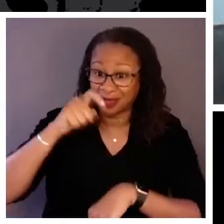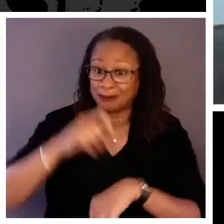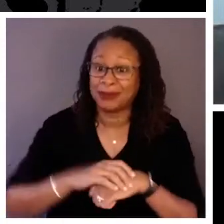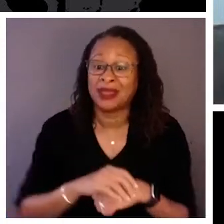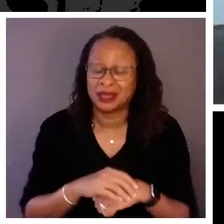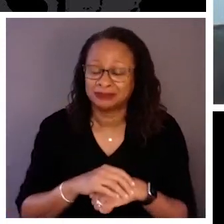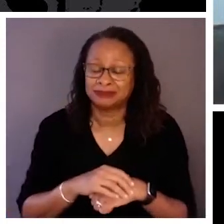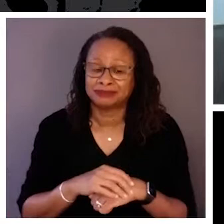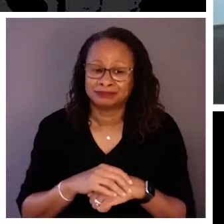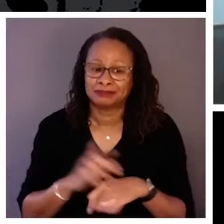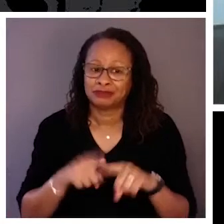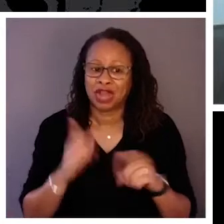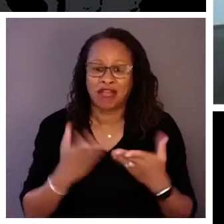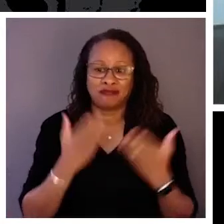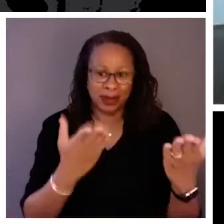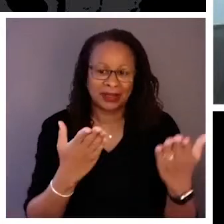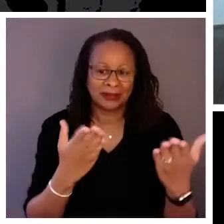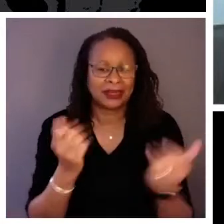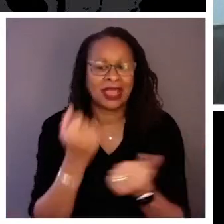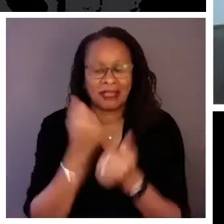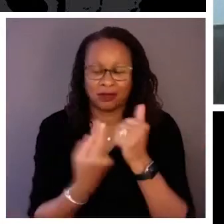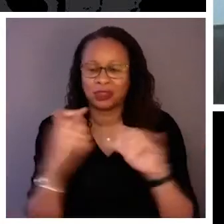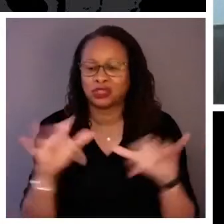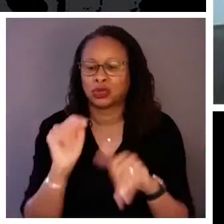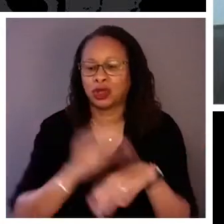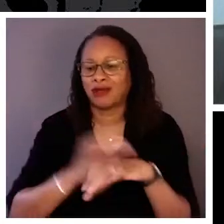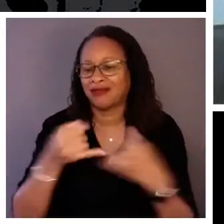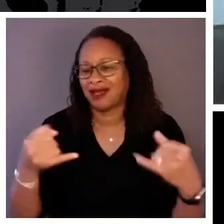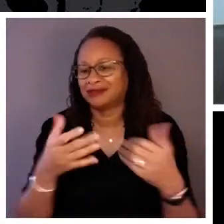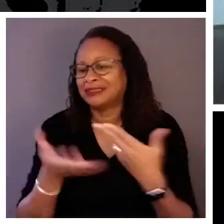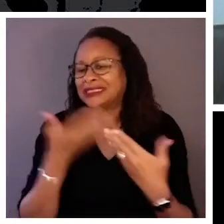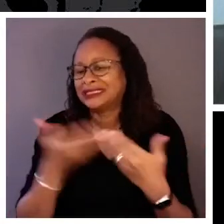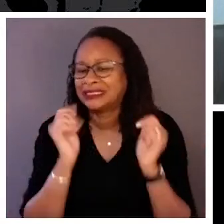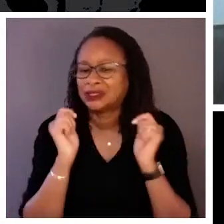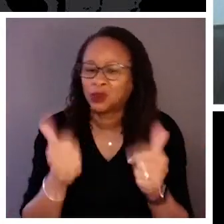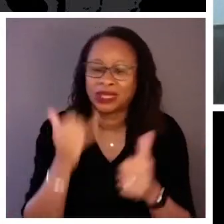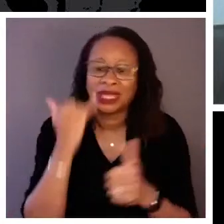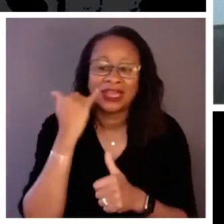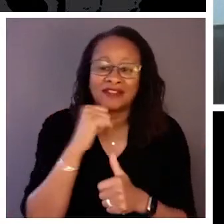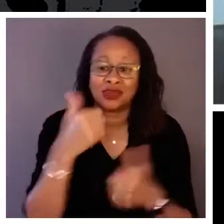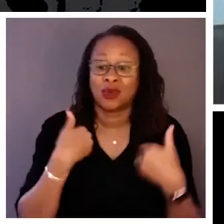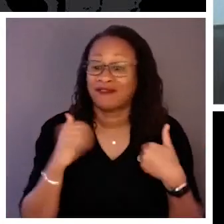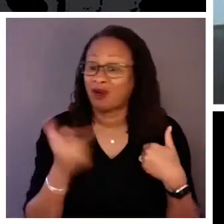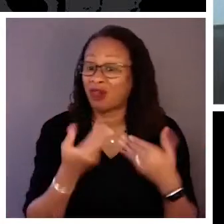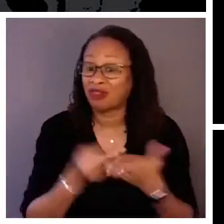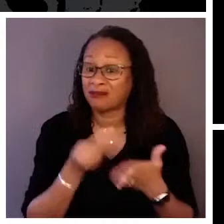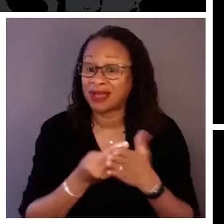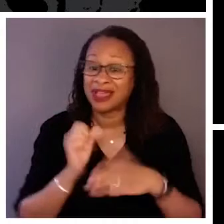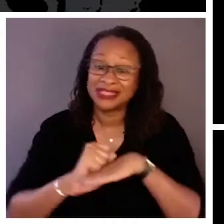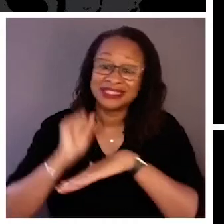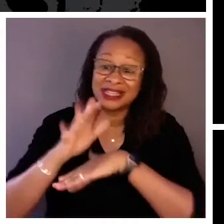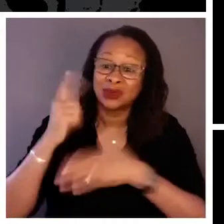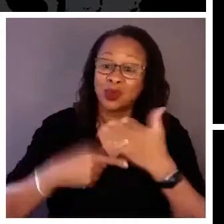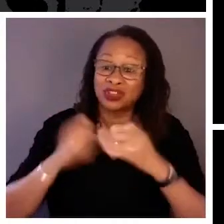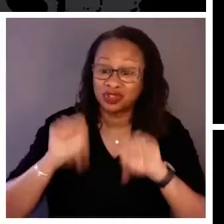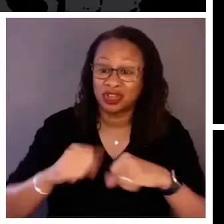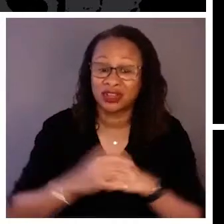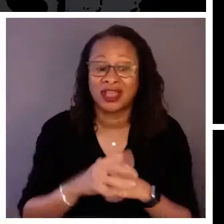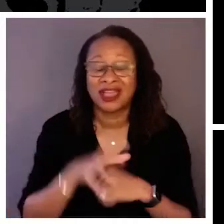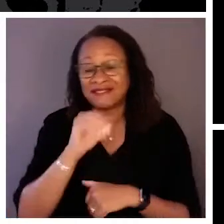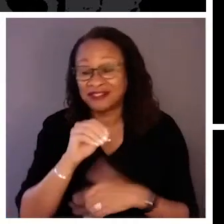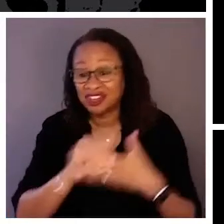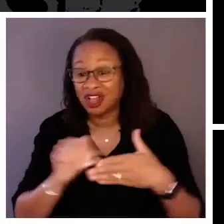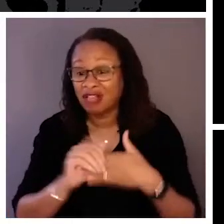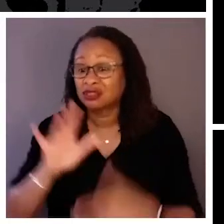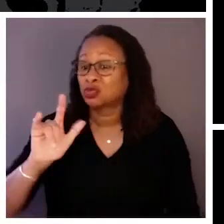But I recommend everybody do it online. It's easy, it's quick. And if you don't have all the money, send in what you can, $50,